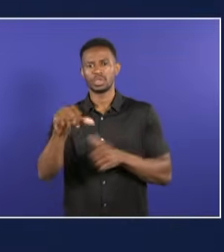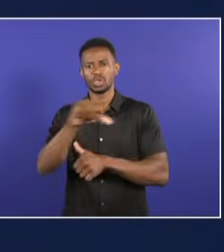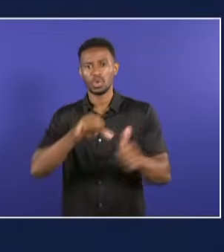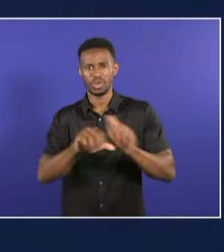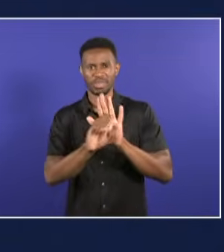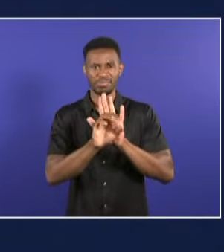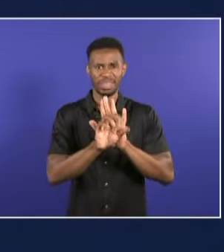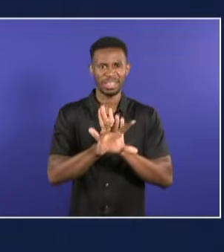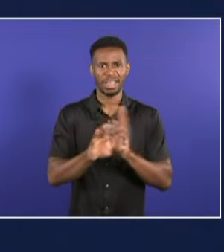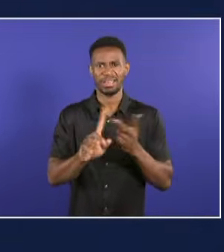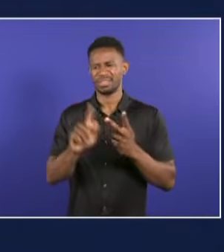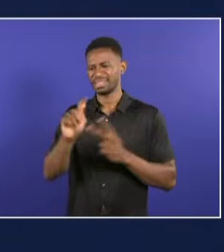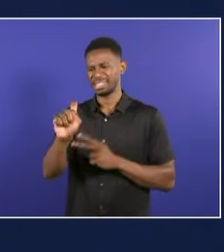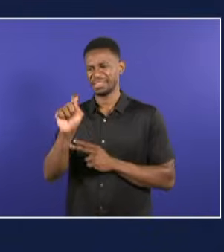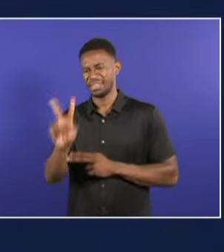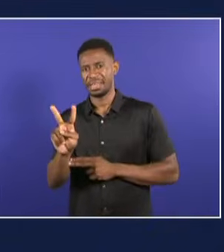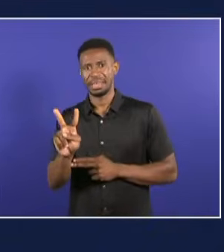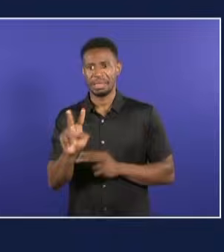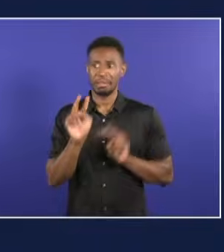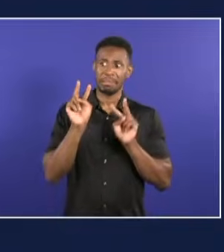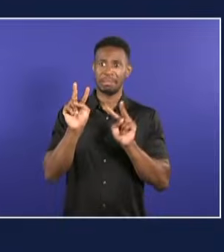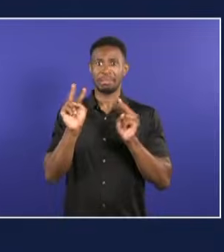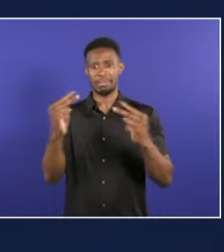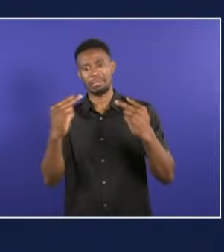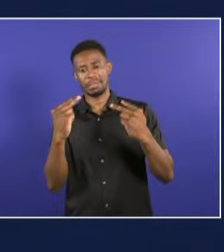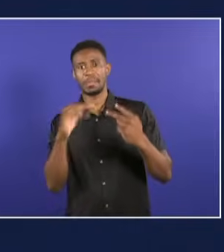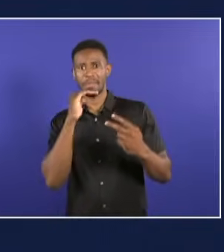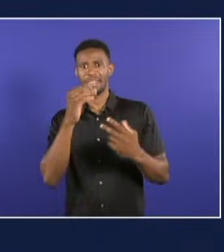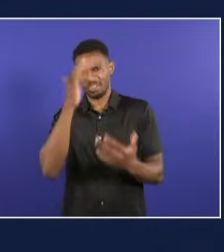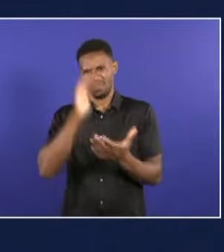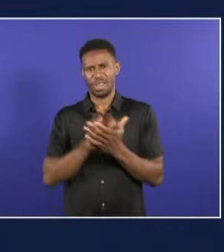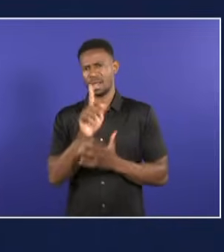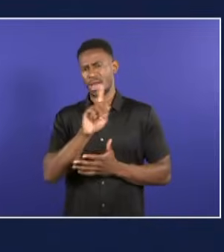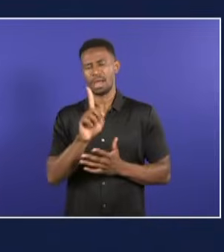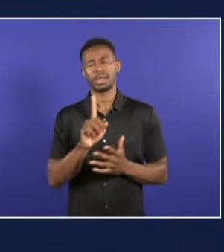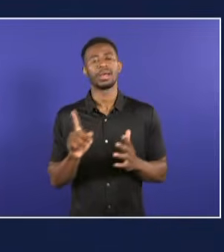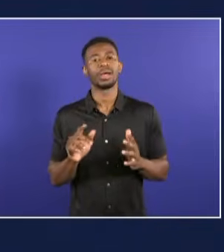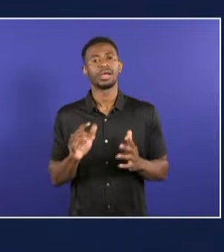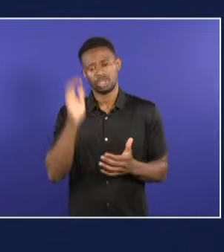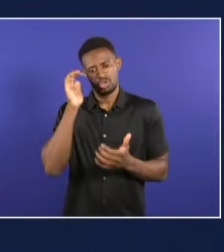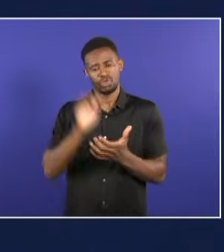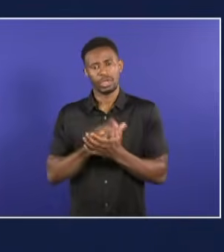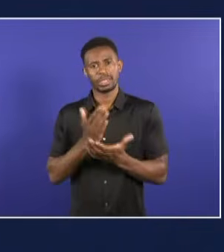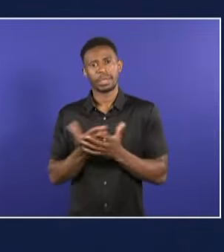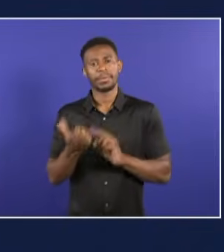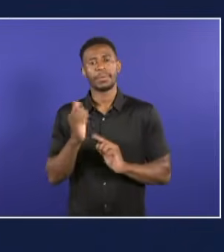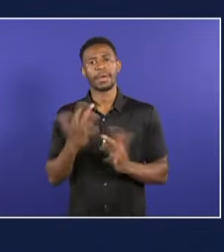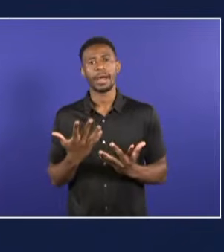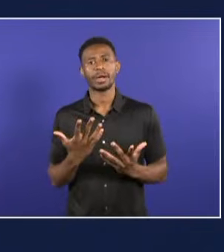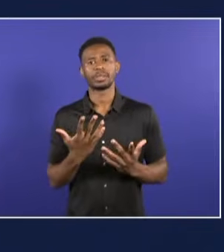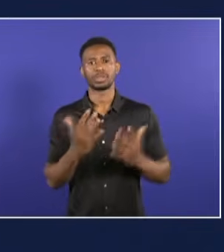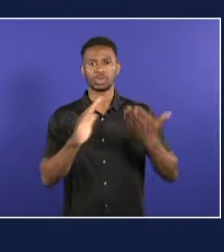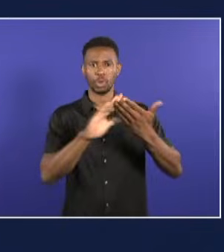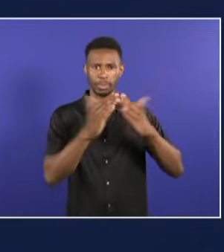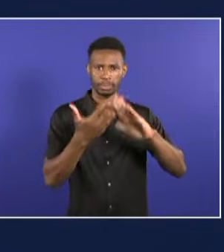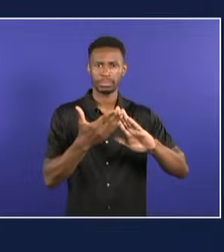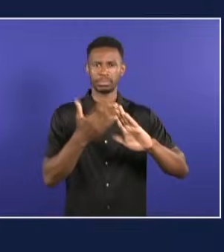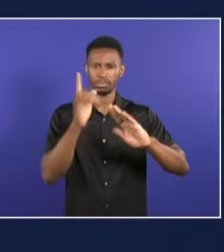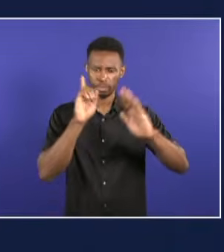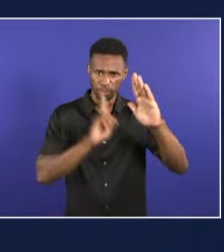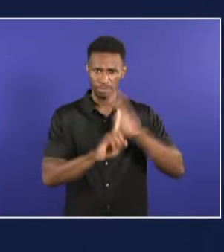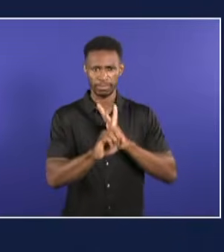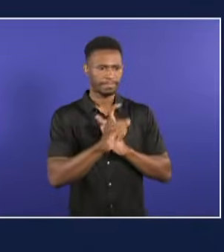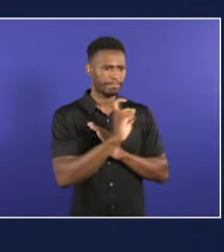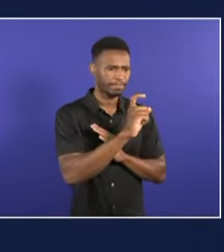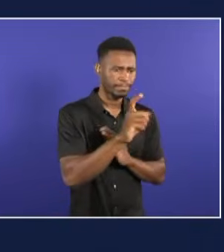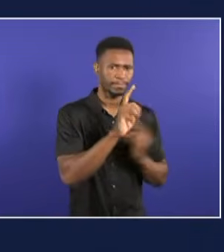conversation by conversation, door by door. The third thing we must do to win,